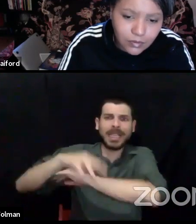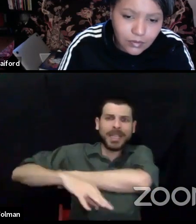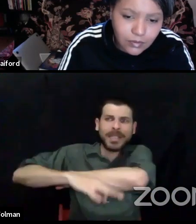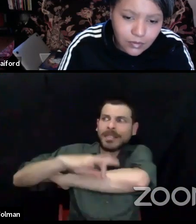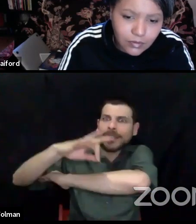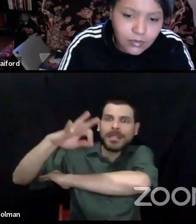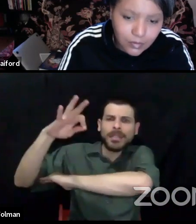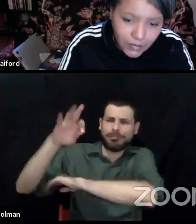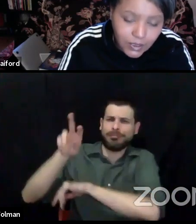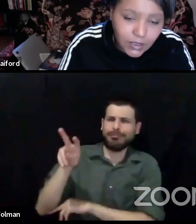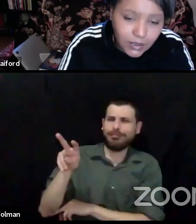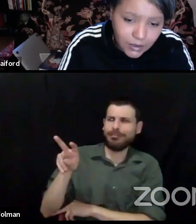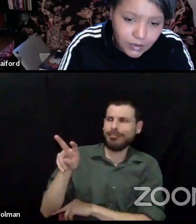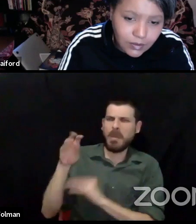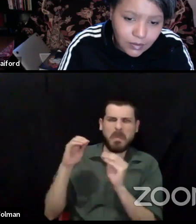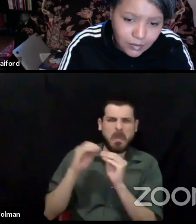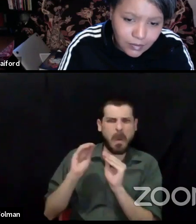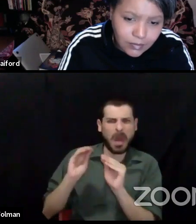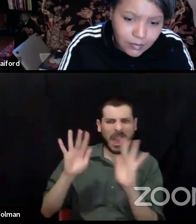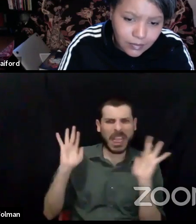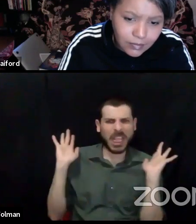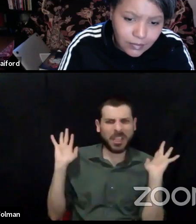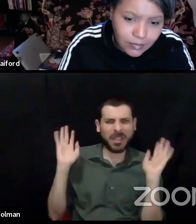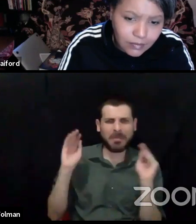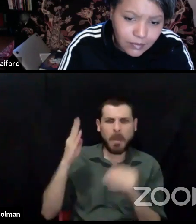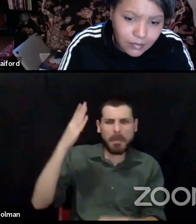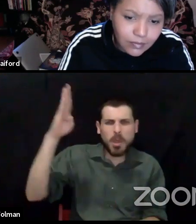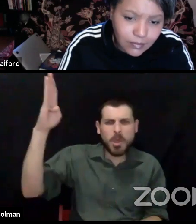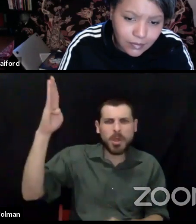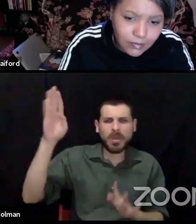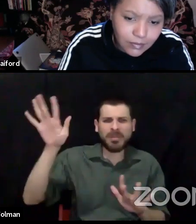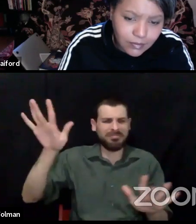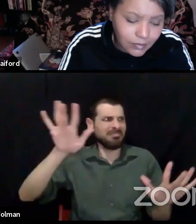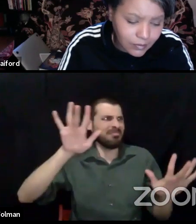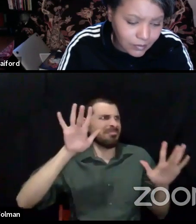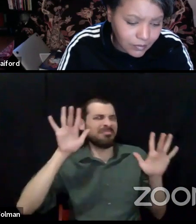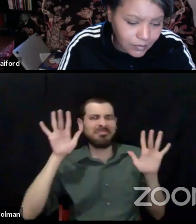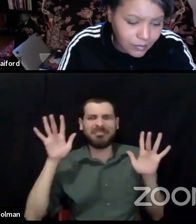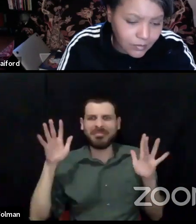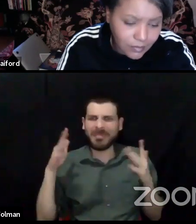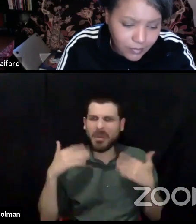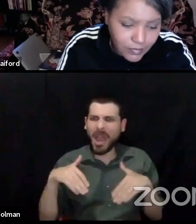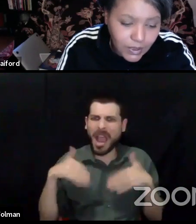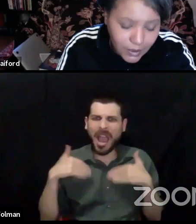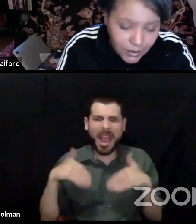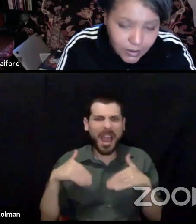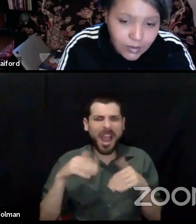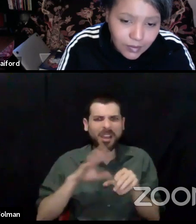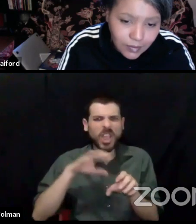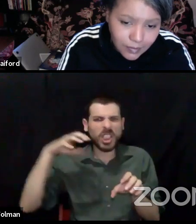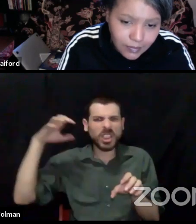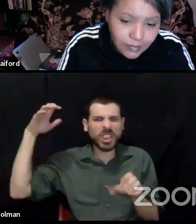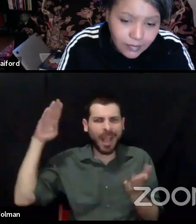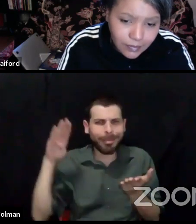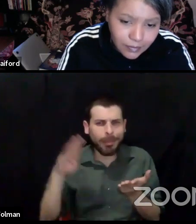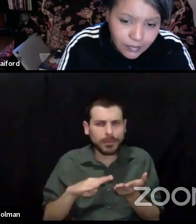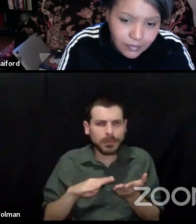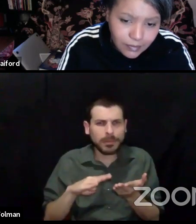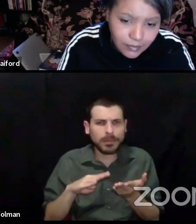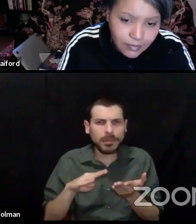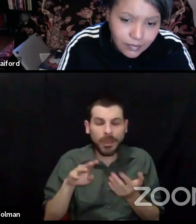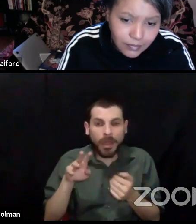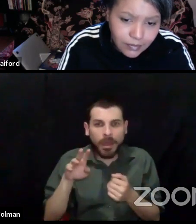cleaner and the clouds are more crisp, right? There's an opportunity unfolding before us about what life could